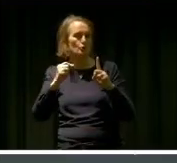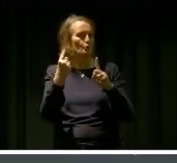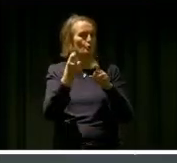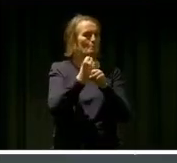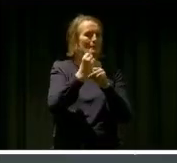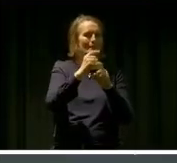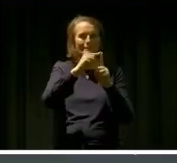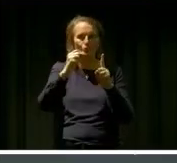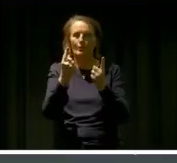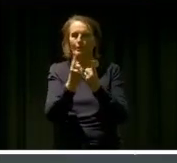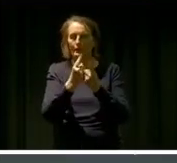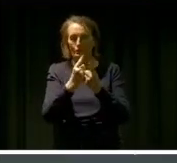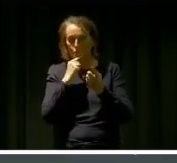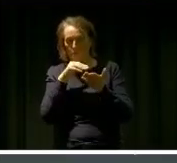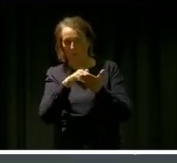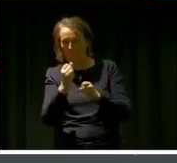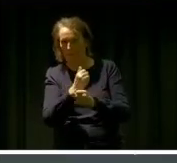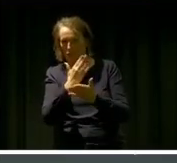Yay.